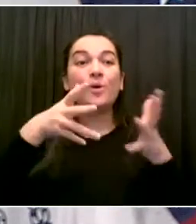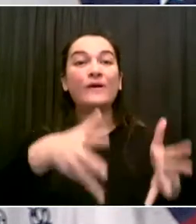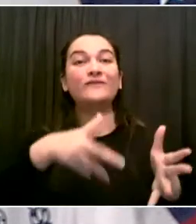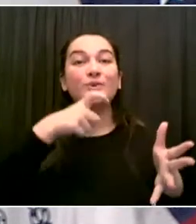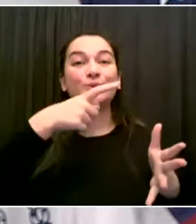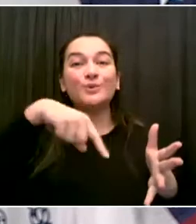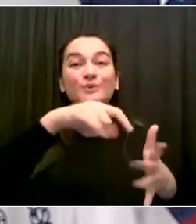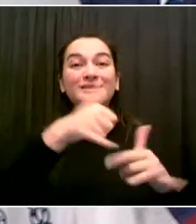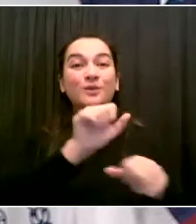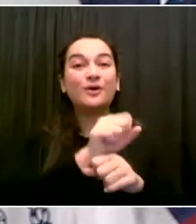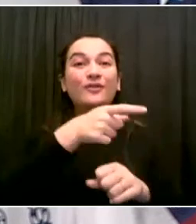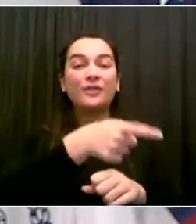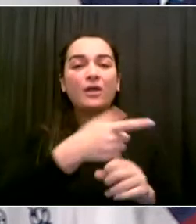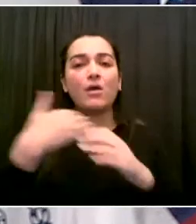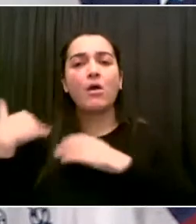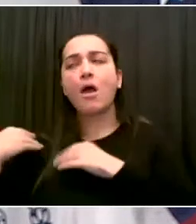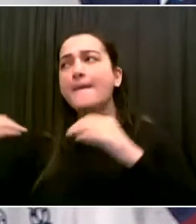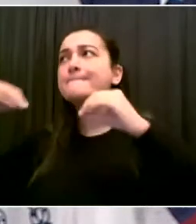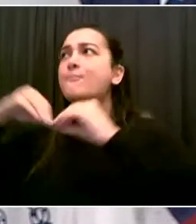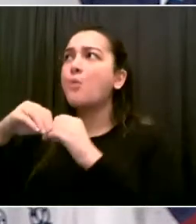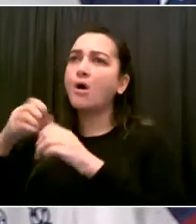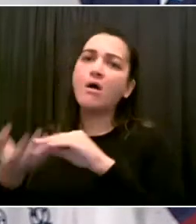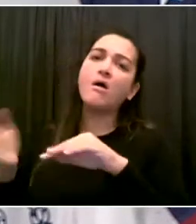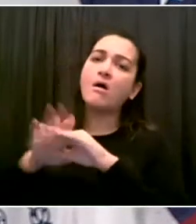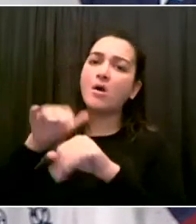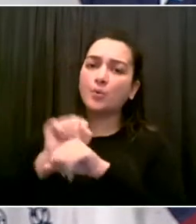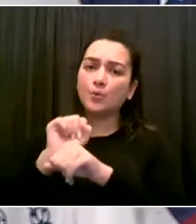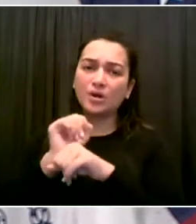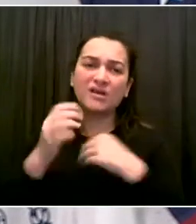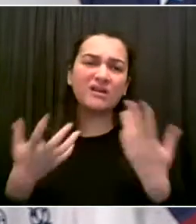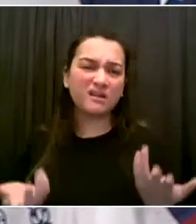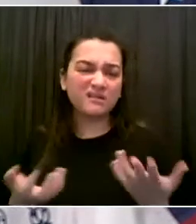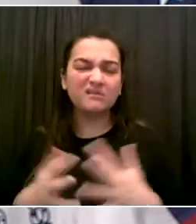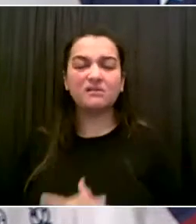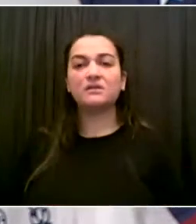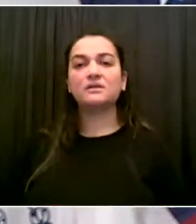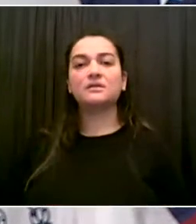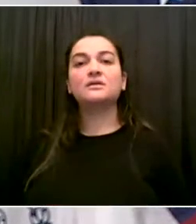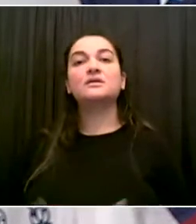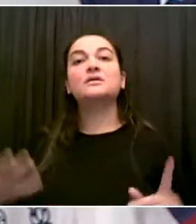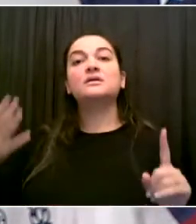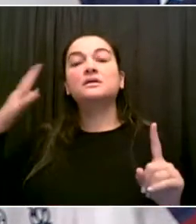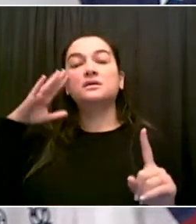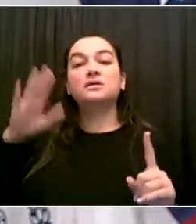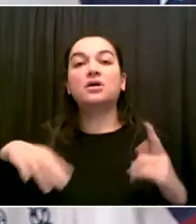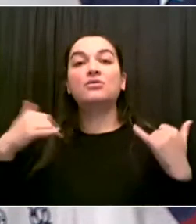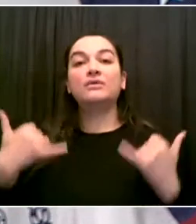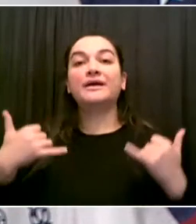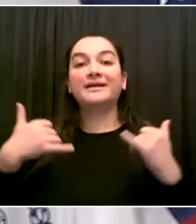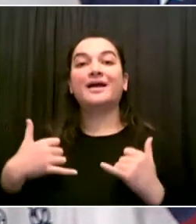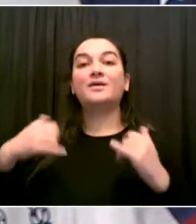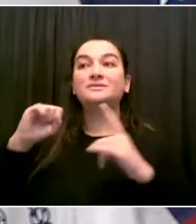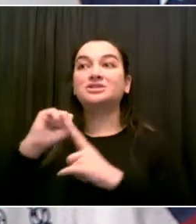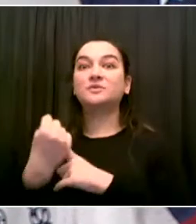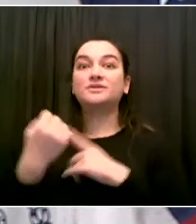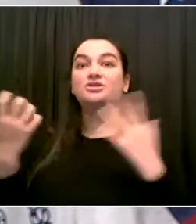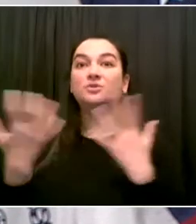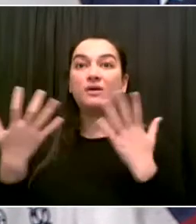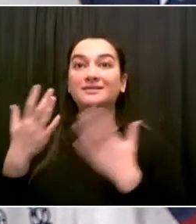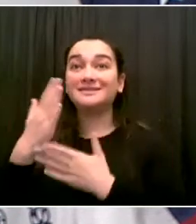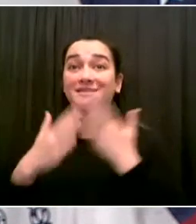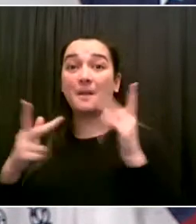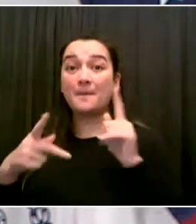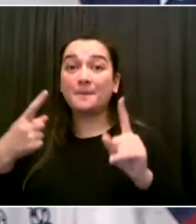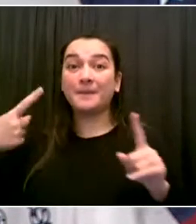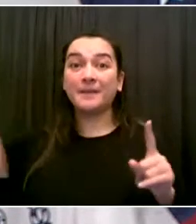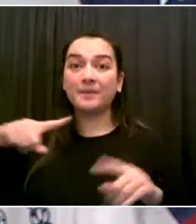people can plan their lives. Because right now what's happened is there are people that are struggling with long-term COVID. You may have a household where 2 people